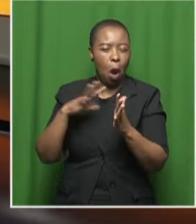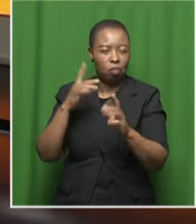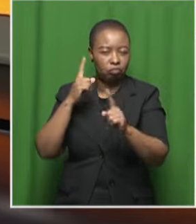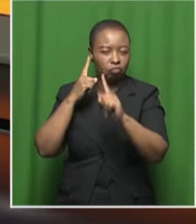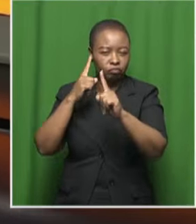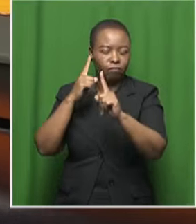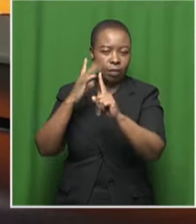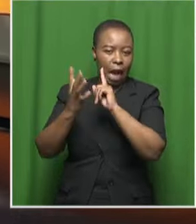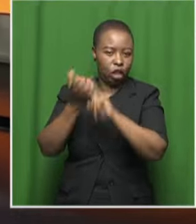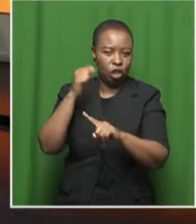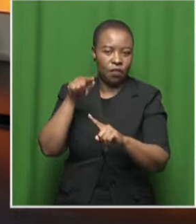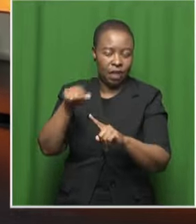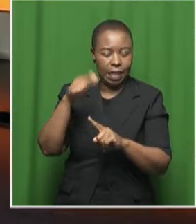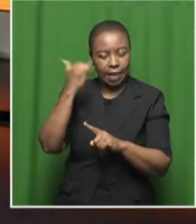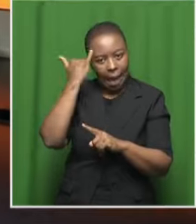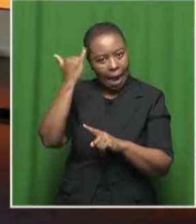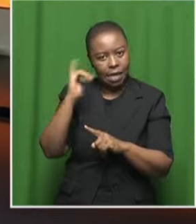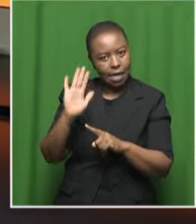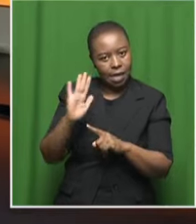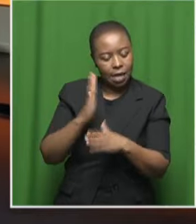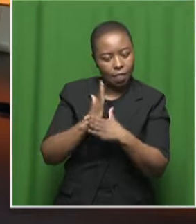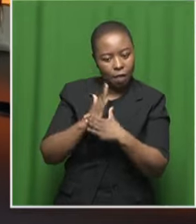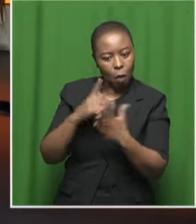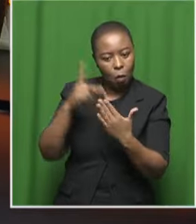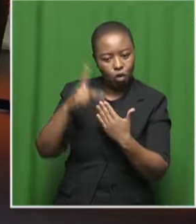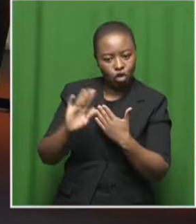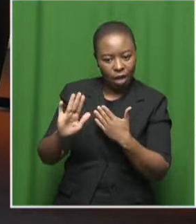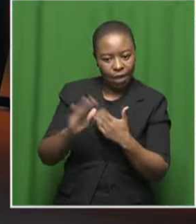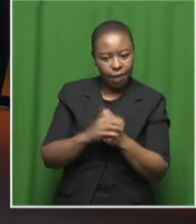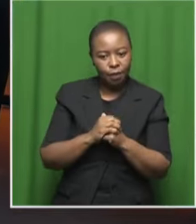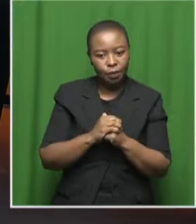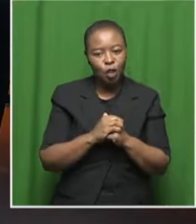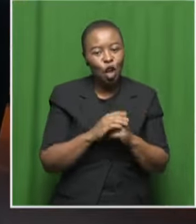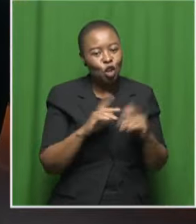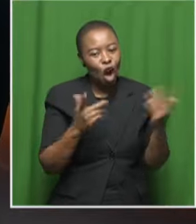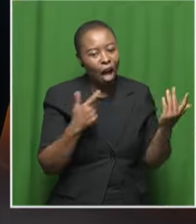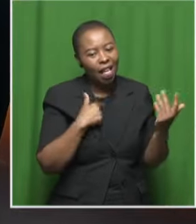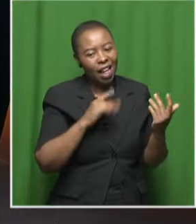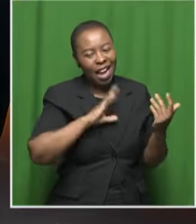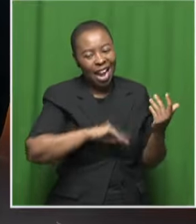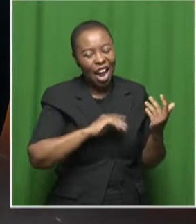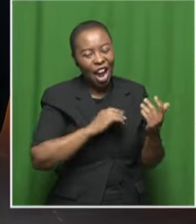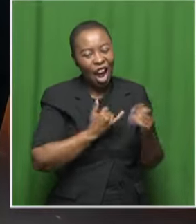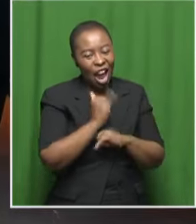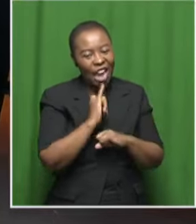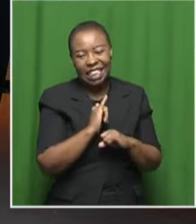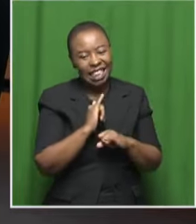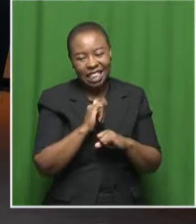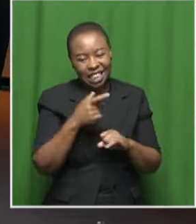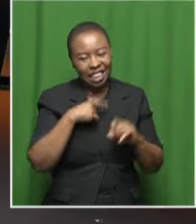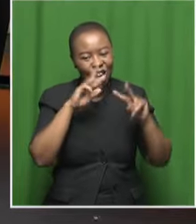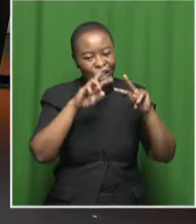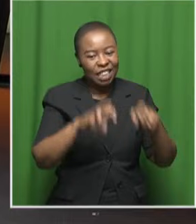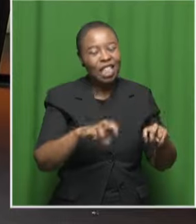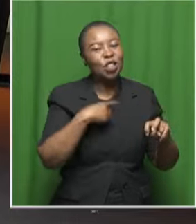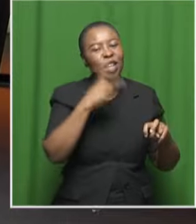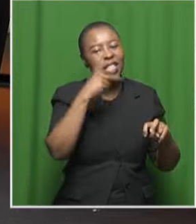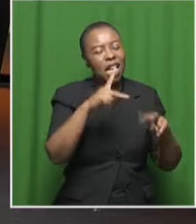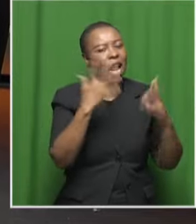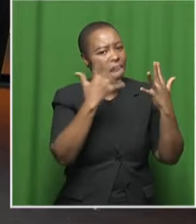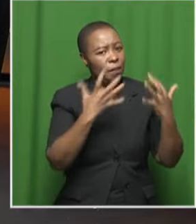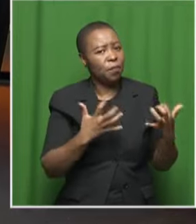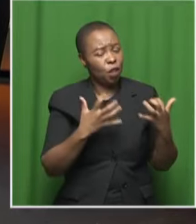through this empowerment initiative. You know, not to be a downer early in the morning, but, you know, research, and I'm sure you've seen the statistics of